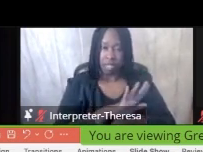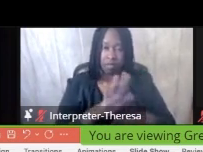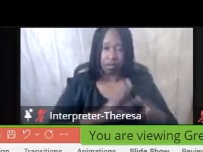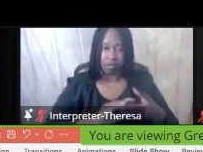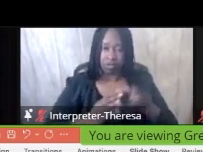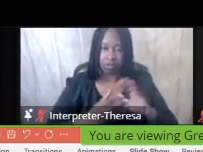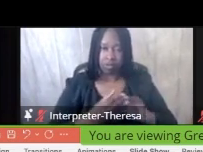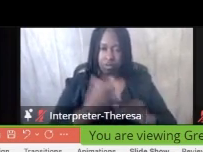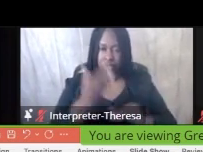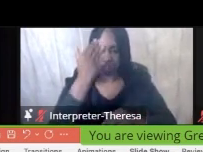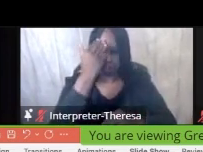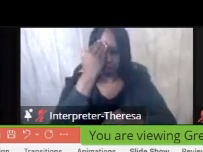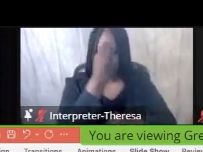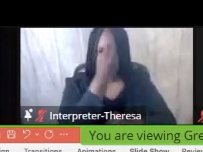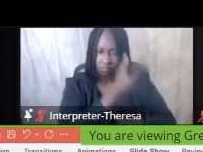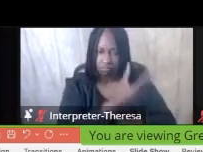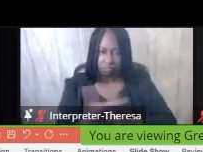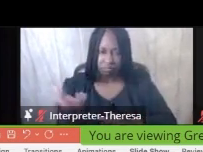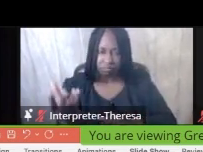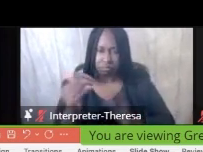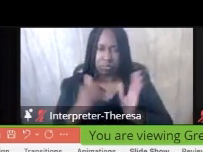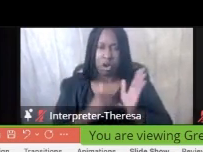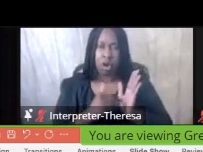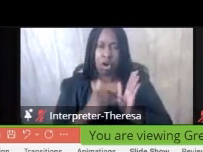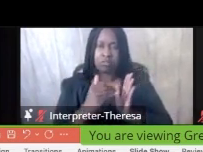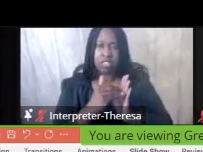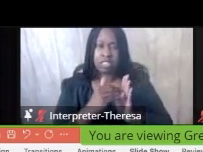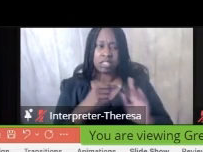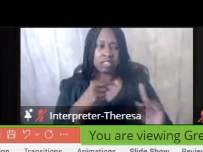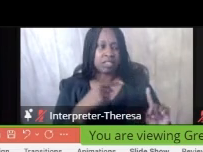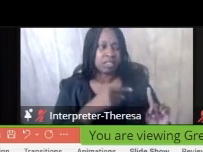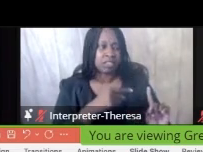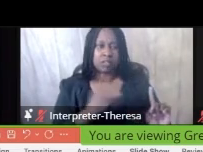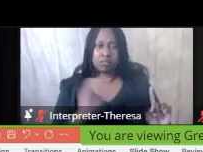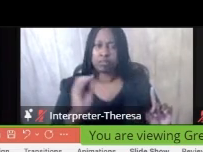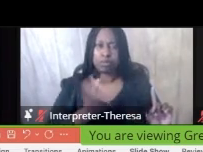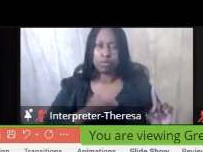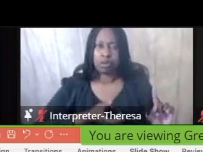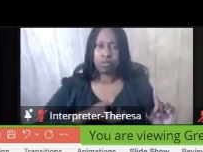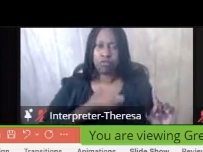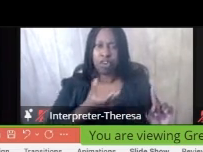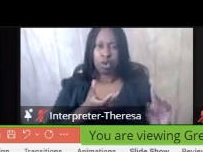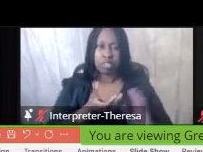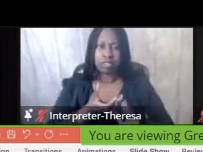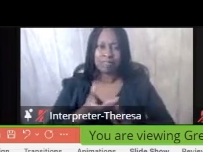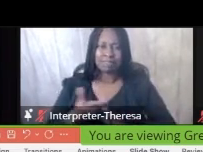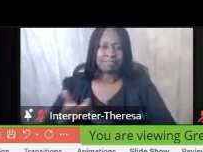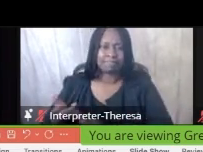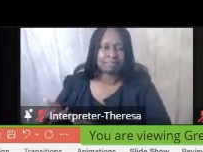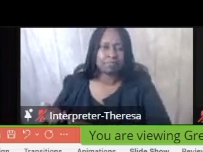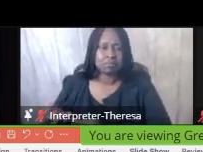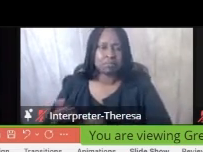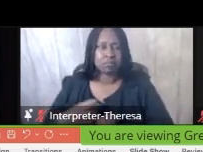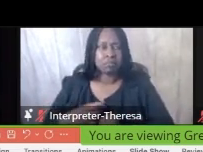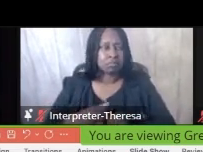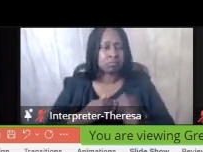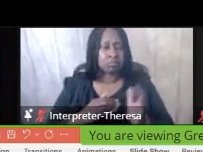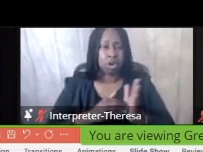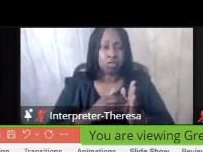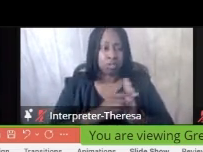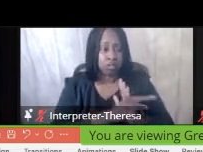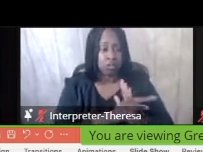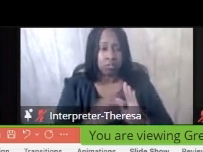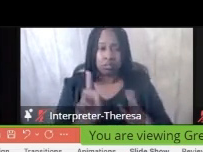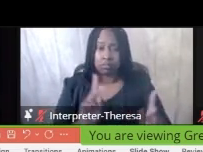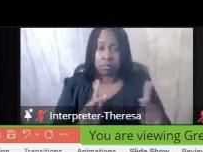to people who don't often have voice and to bring the perspectives of people who often aren't parts of